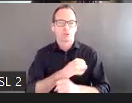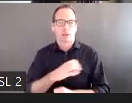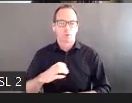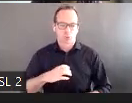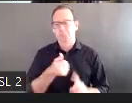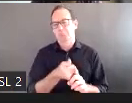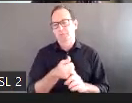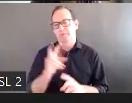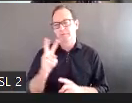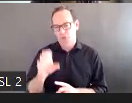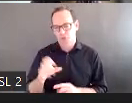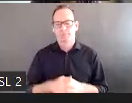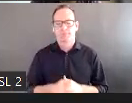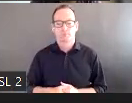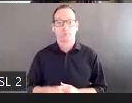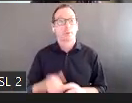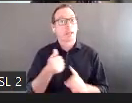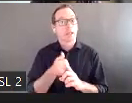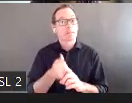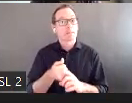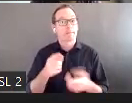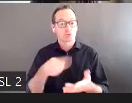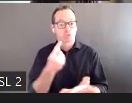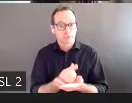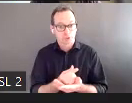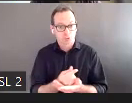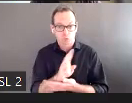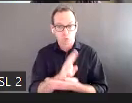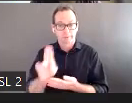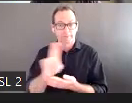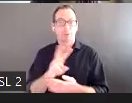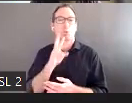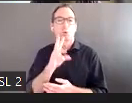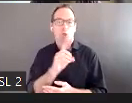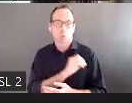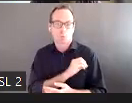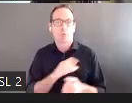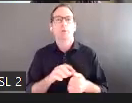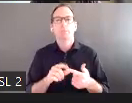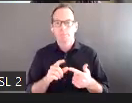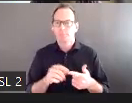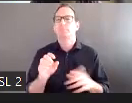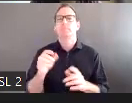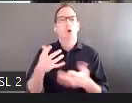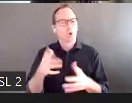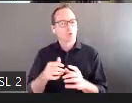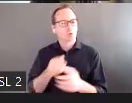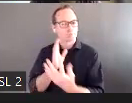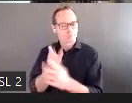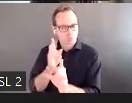is a University of Waterloo graduate, and he obtained the Osgood Hall certificate in elder law